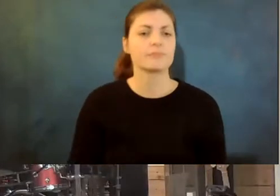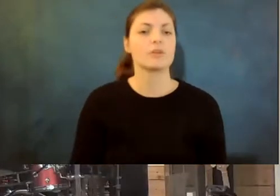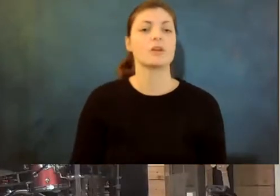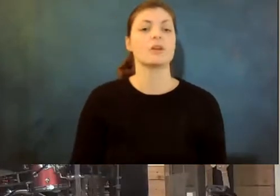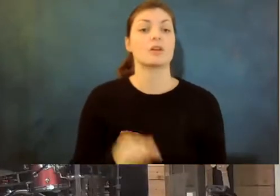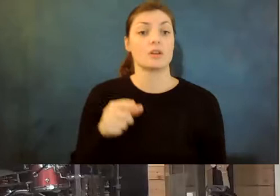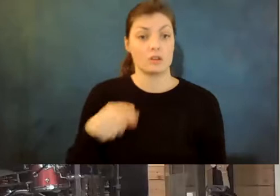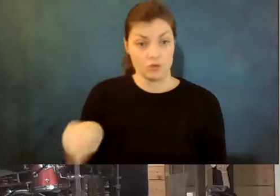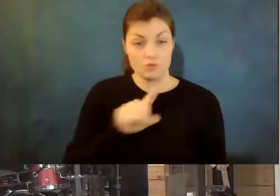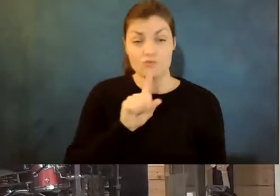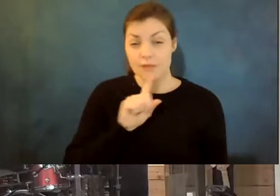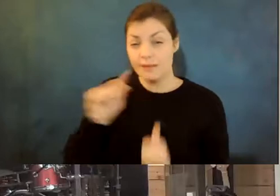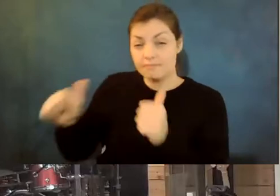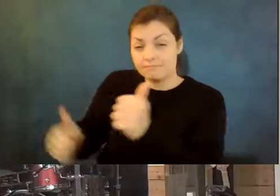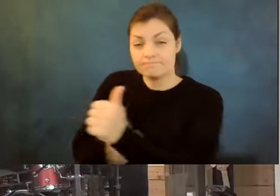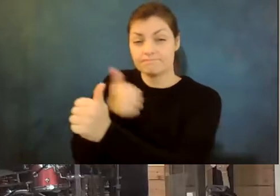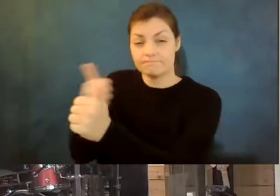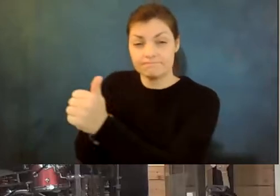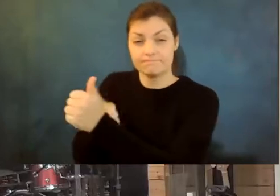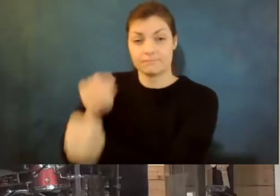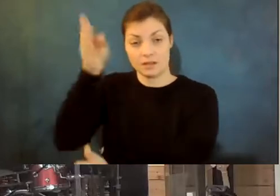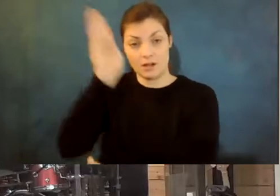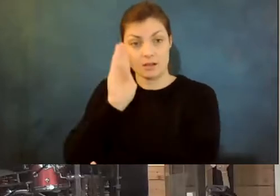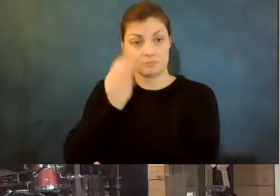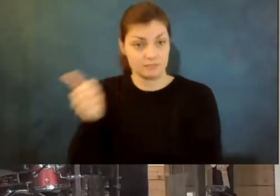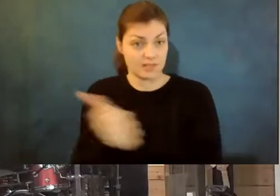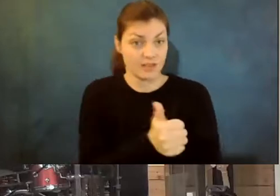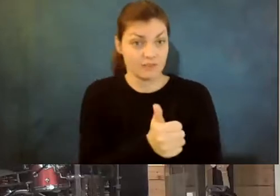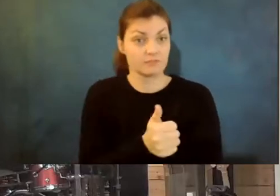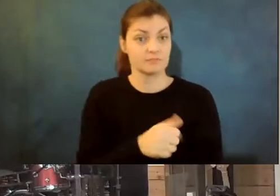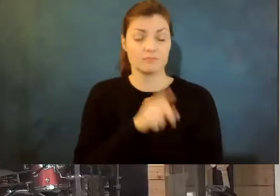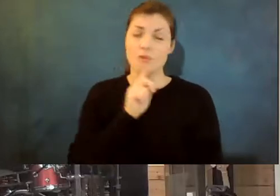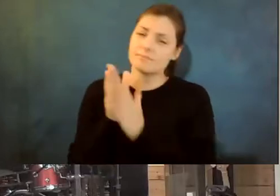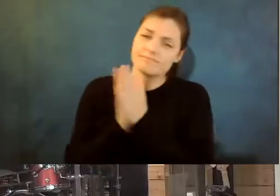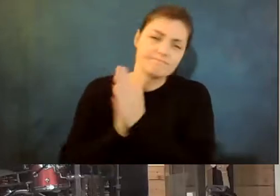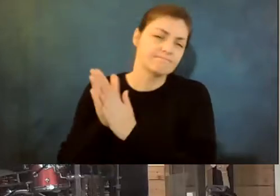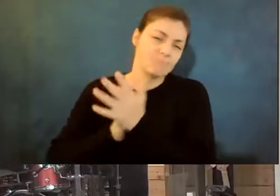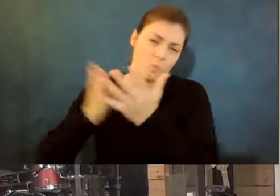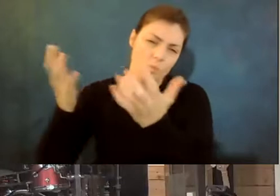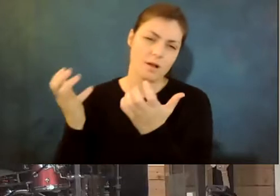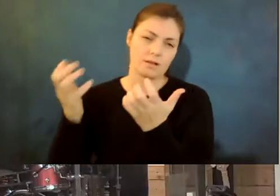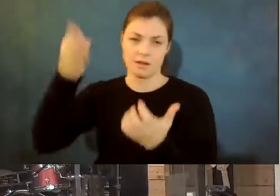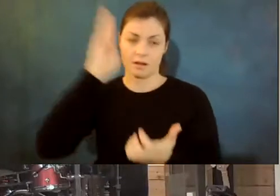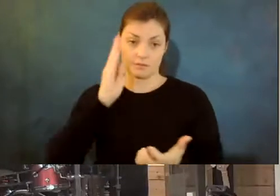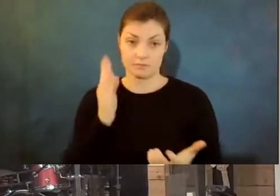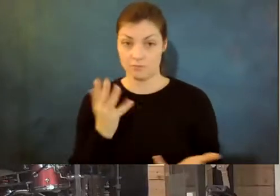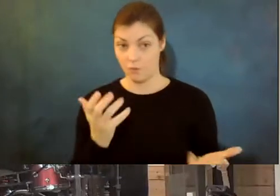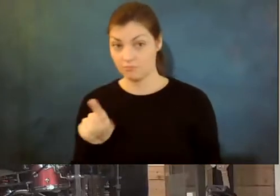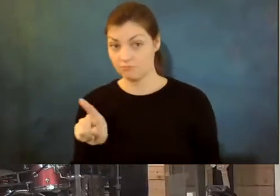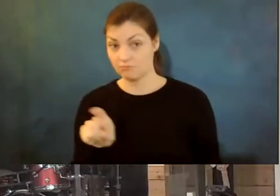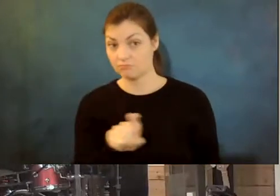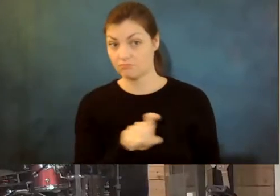Are you pursuing God passionately in your walk? Are you passionately pursuing God? I'm looking for some